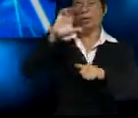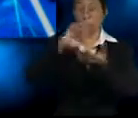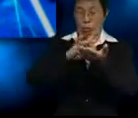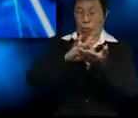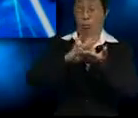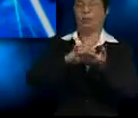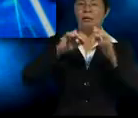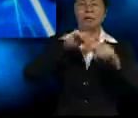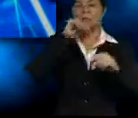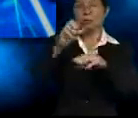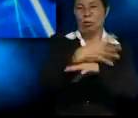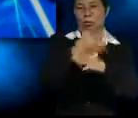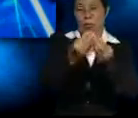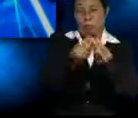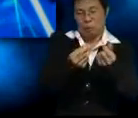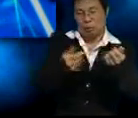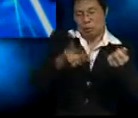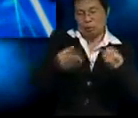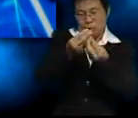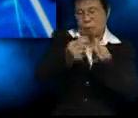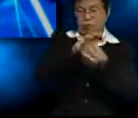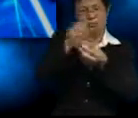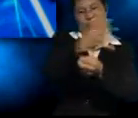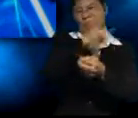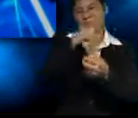Chlorination does not remove dissolved substances.